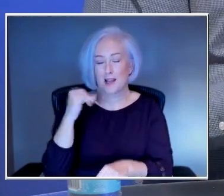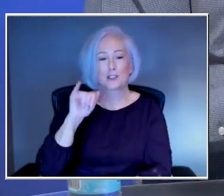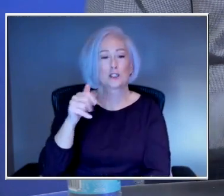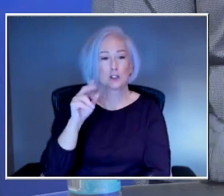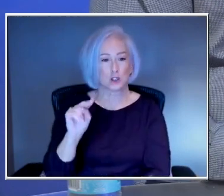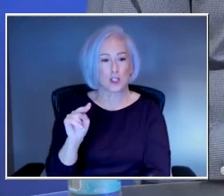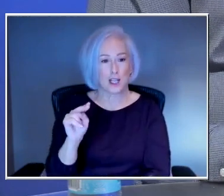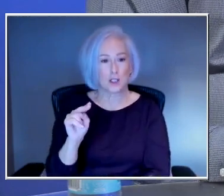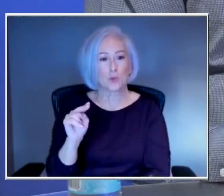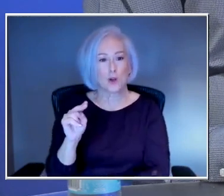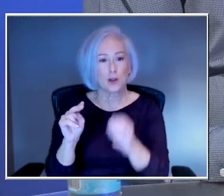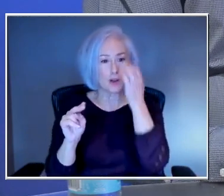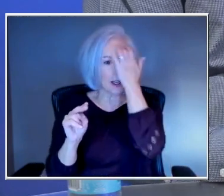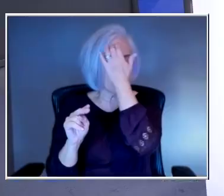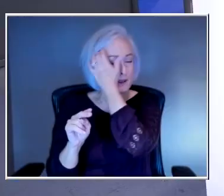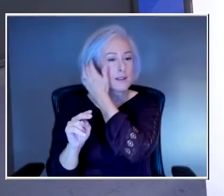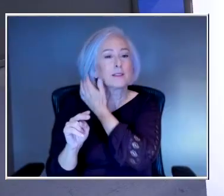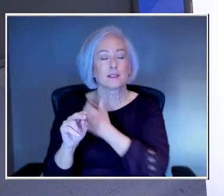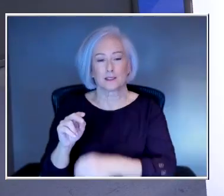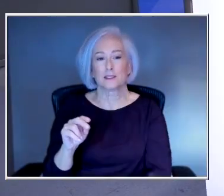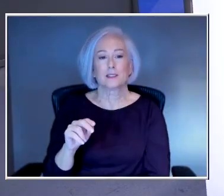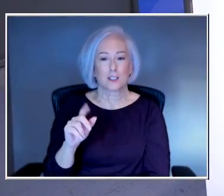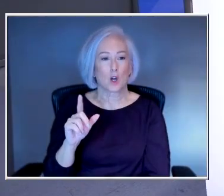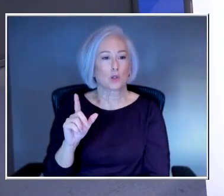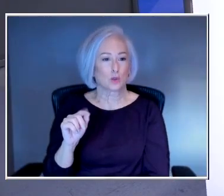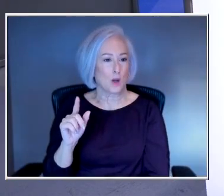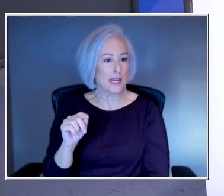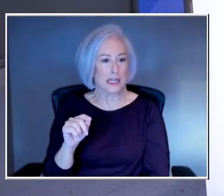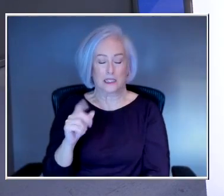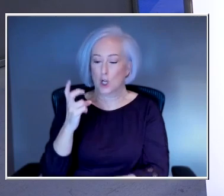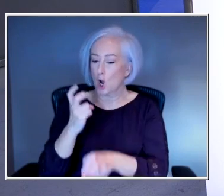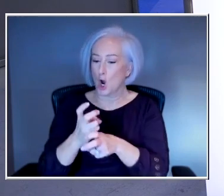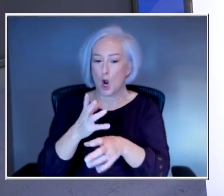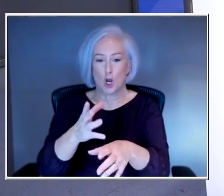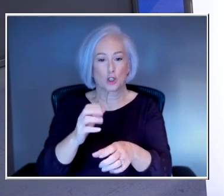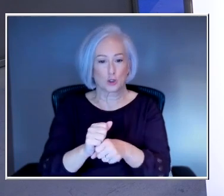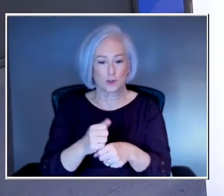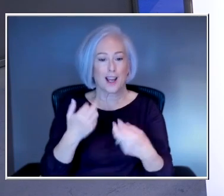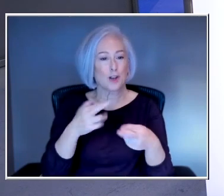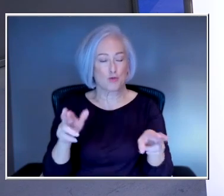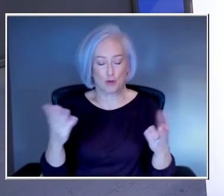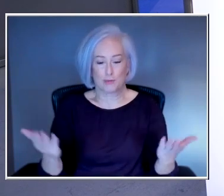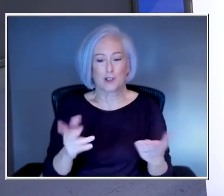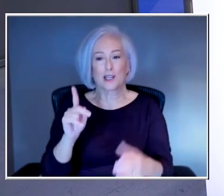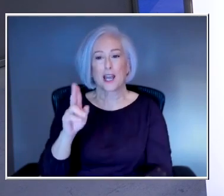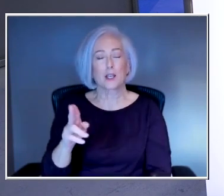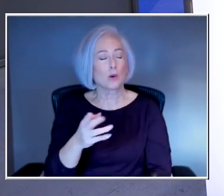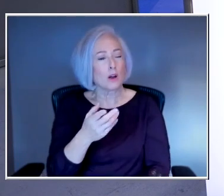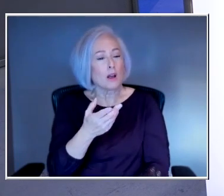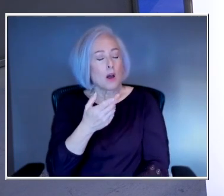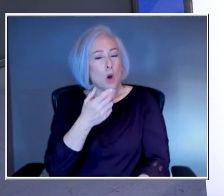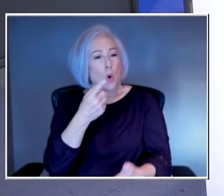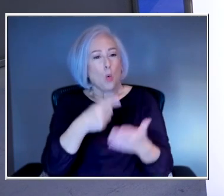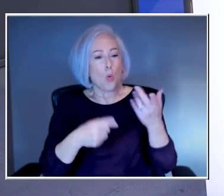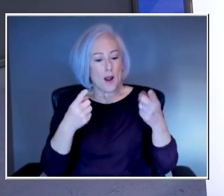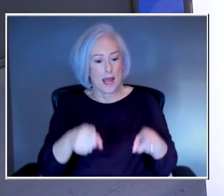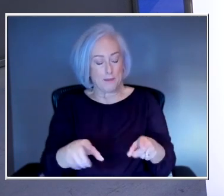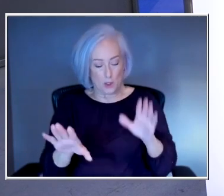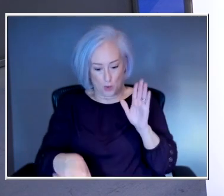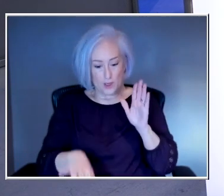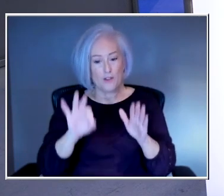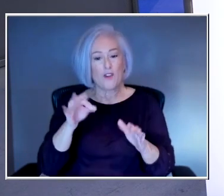Barely got a room here at the hospital. It's kind of like worst case scenario. Yeah, it was worst You're case away from home. What was that like though, just that morning that you found her? Did you know what was going